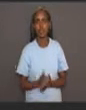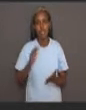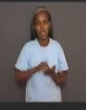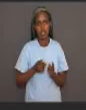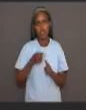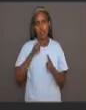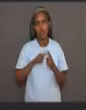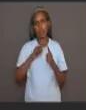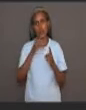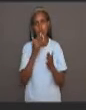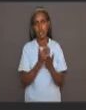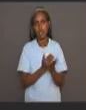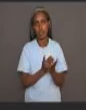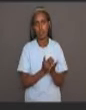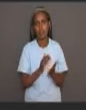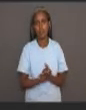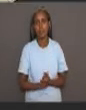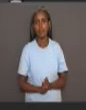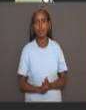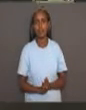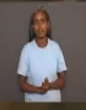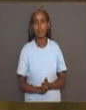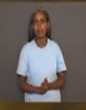Let's get back to our lesson.